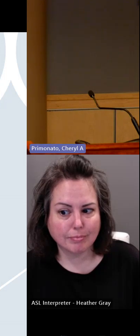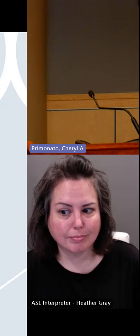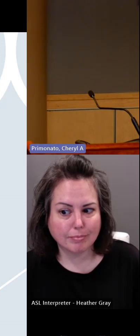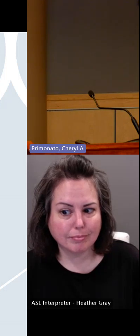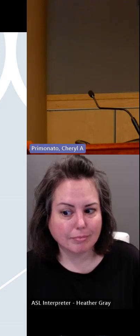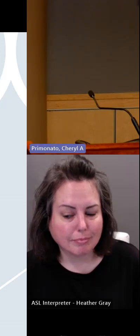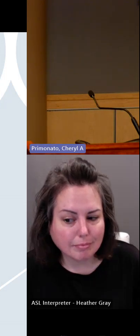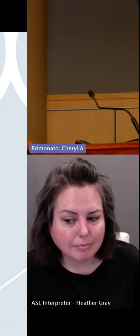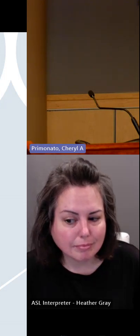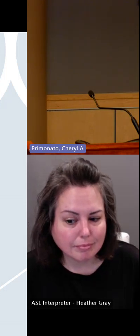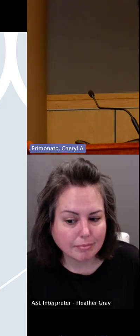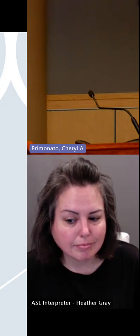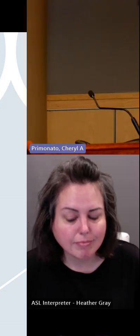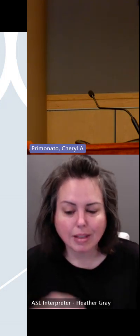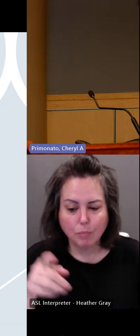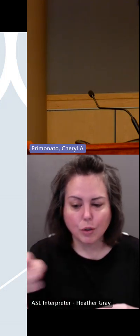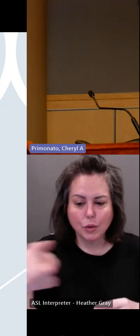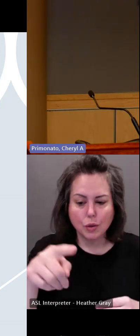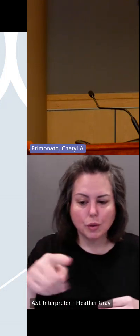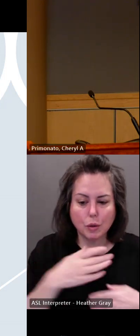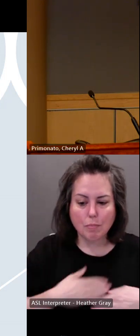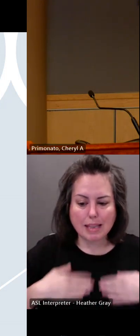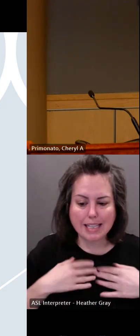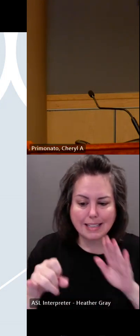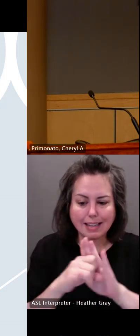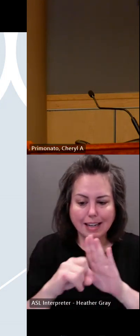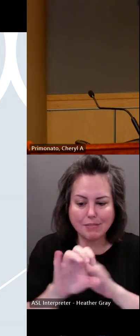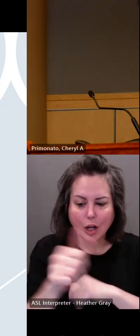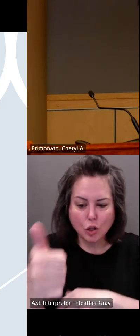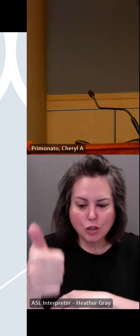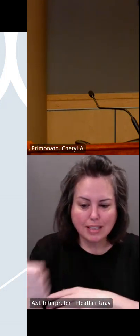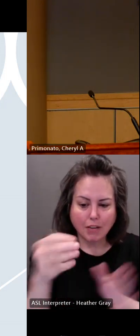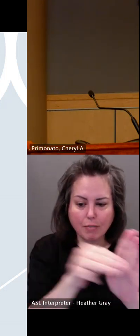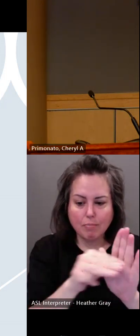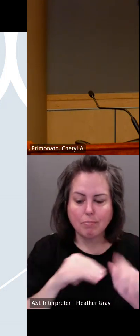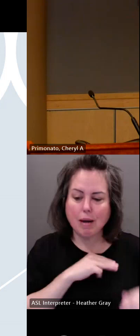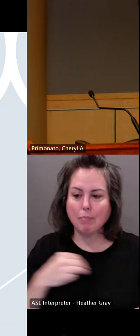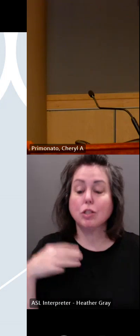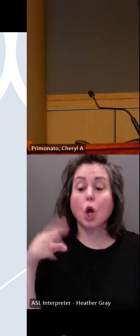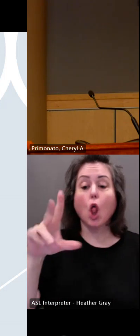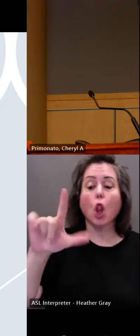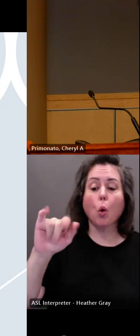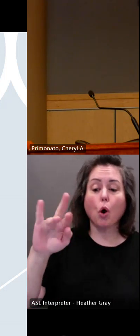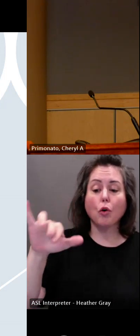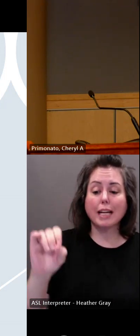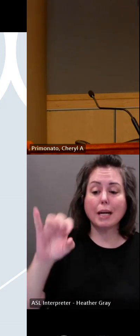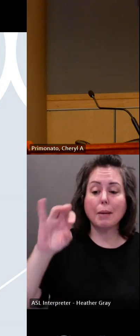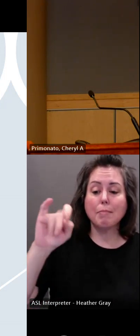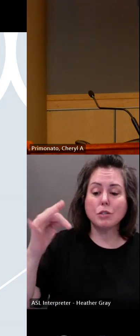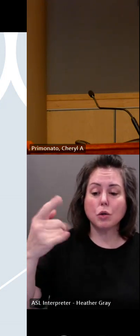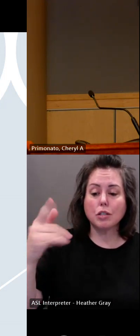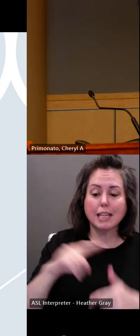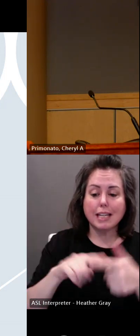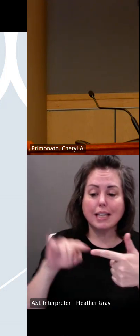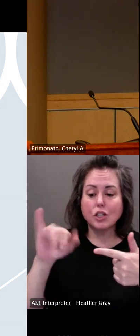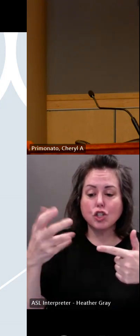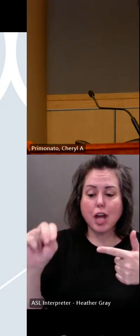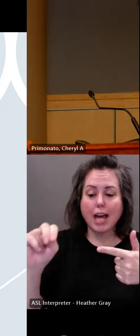Other members, could you please identify yourself? Lori Mizgorski. Jen Liptak.